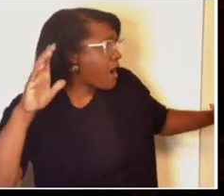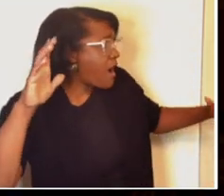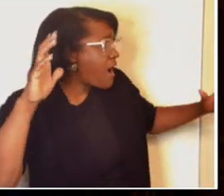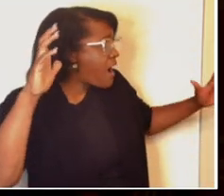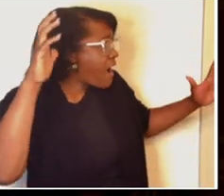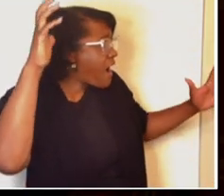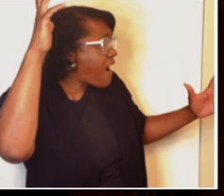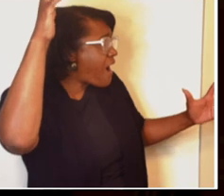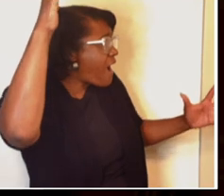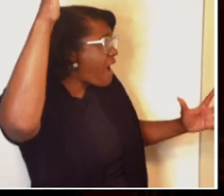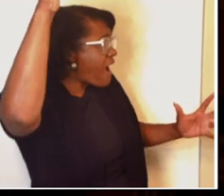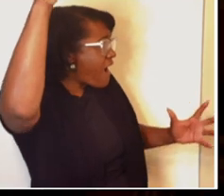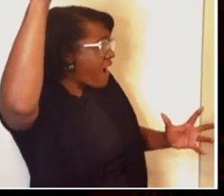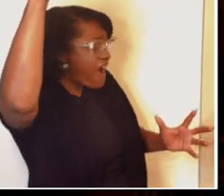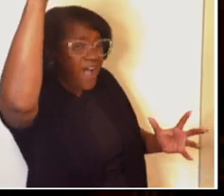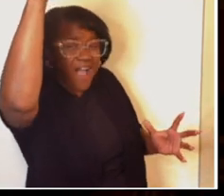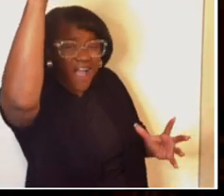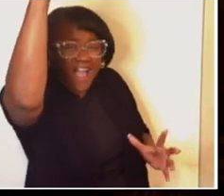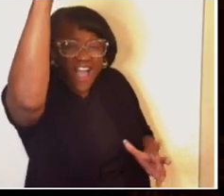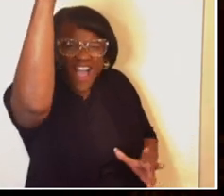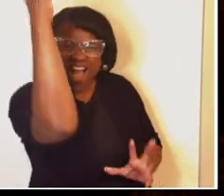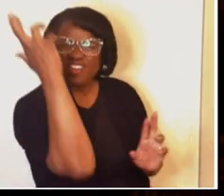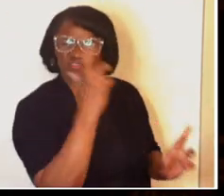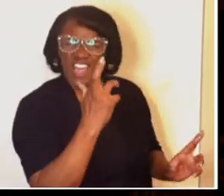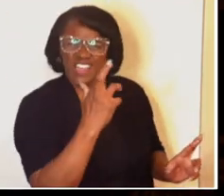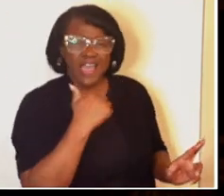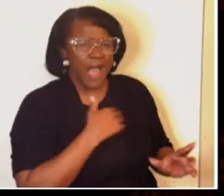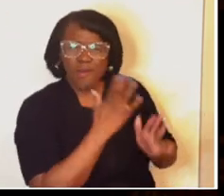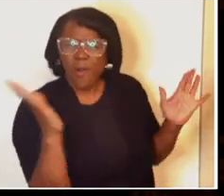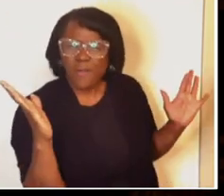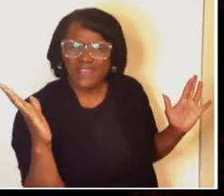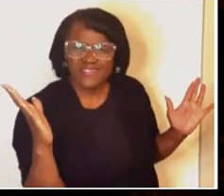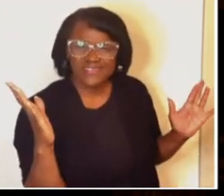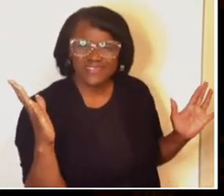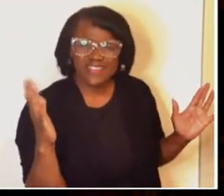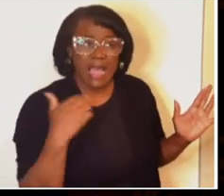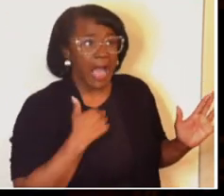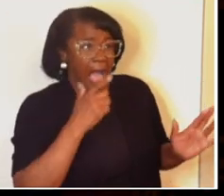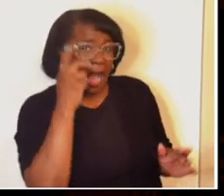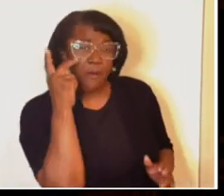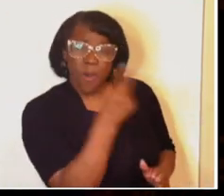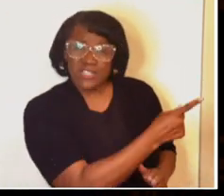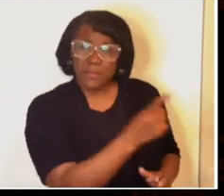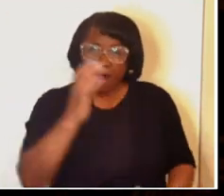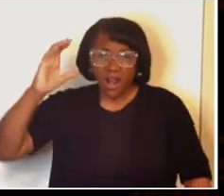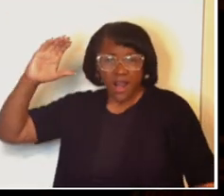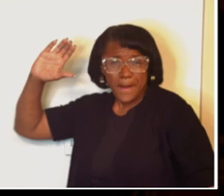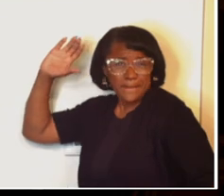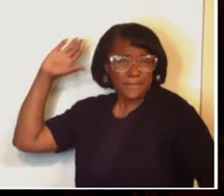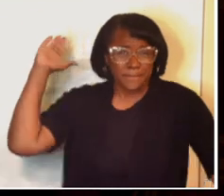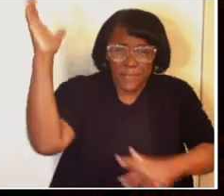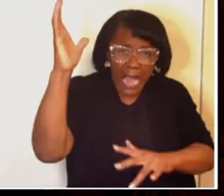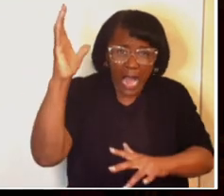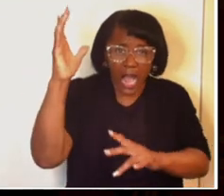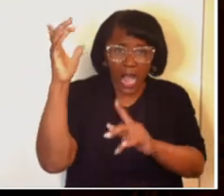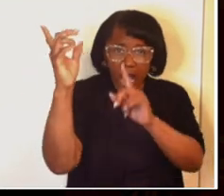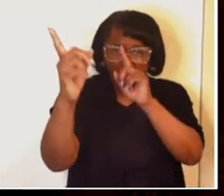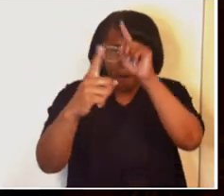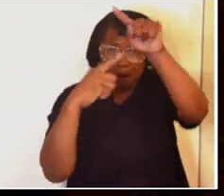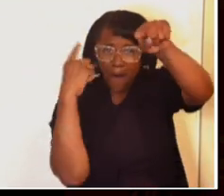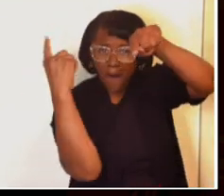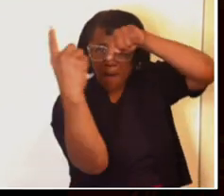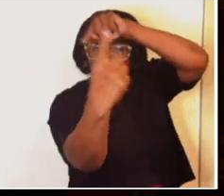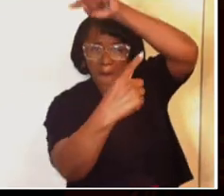high to the sky. I'm open. I watch him throw the ball as it spirals through the sky. My legs move as fast as they can to keep